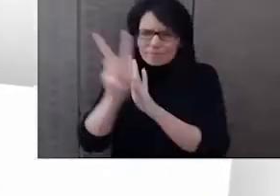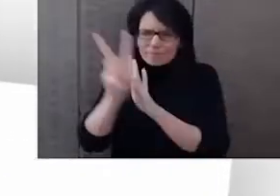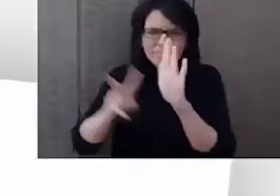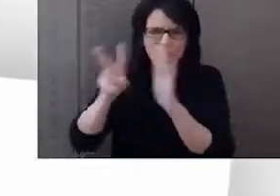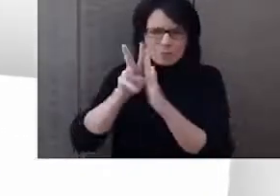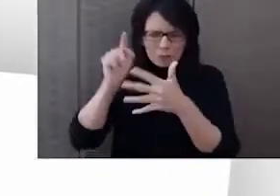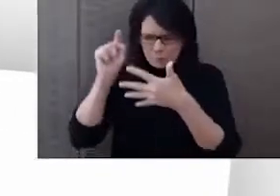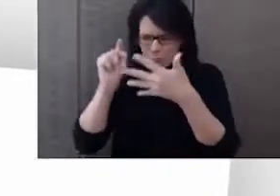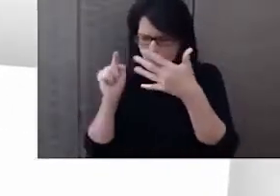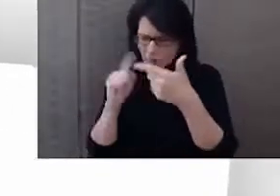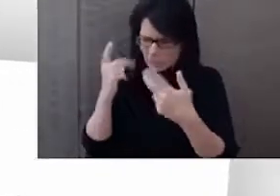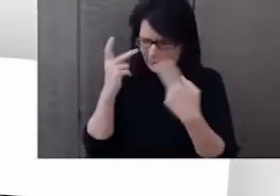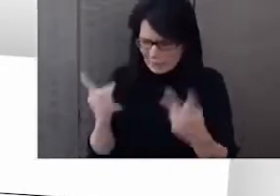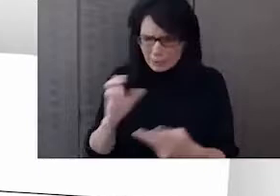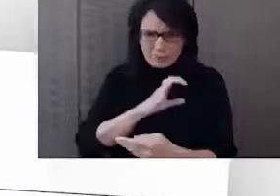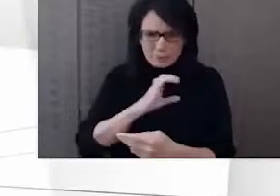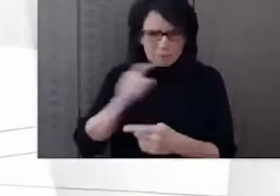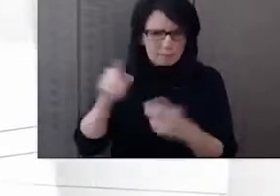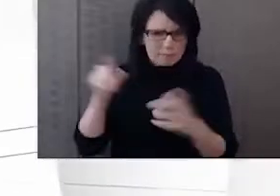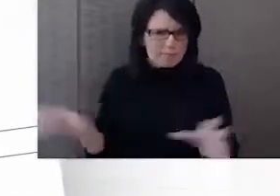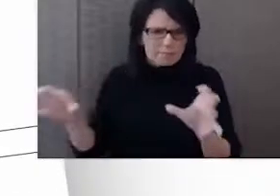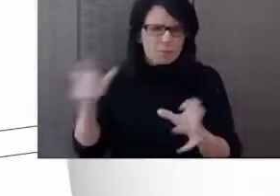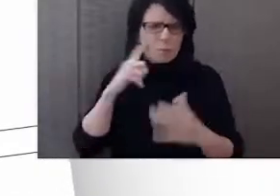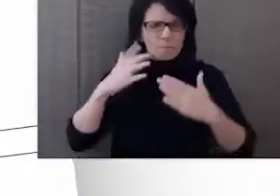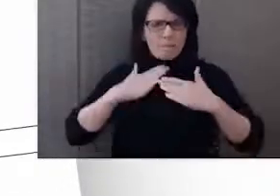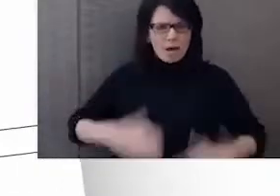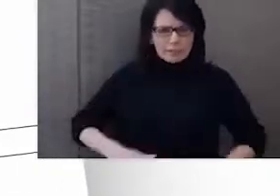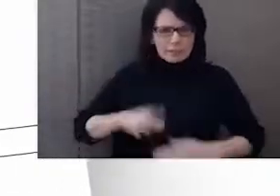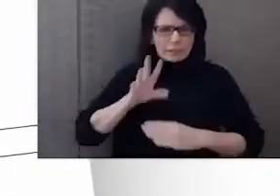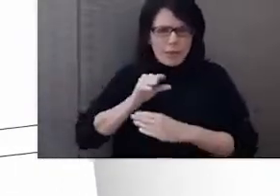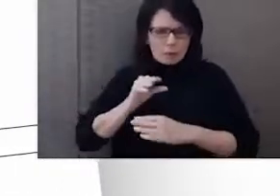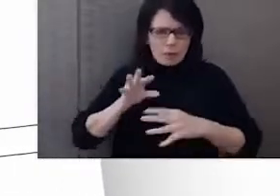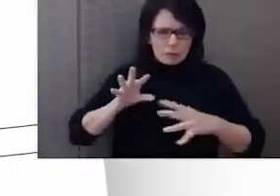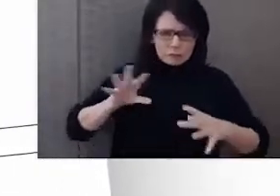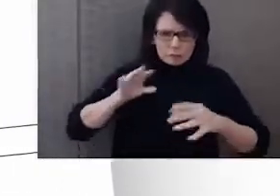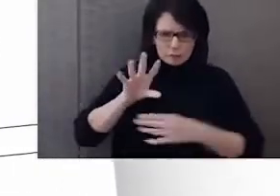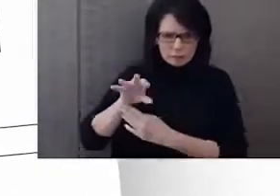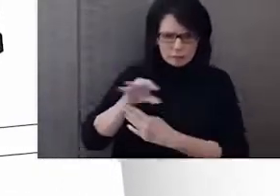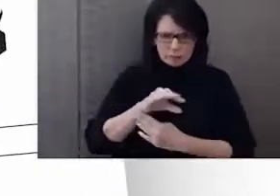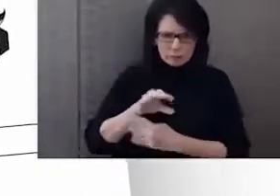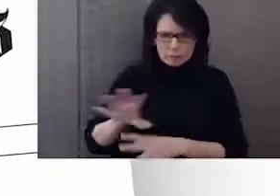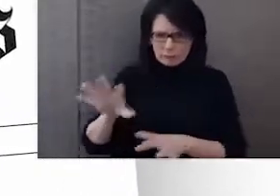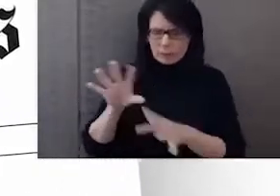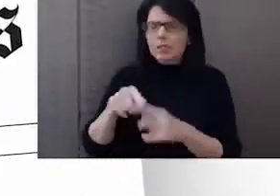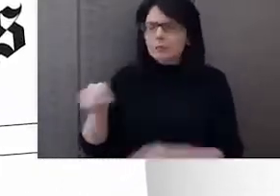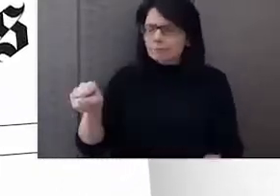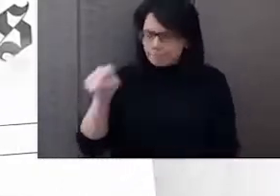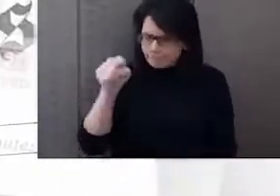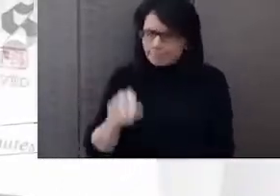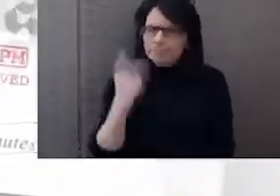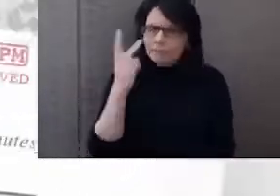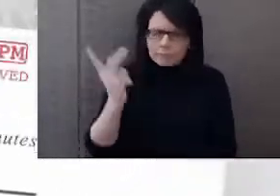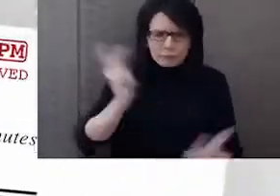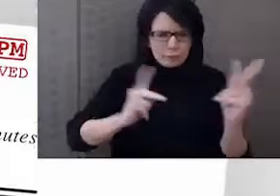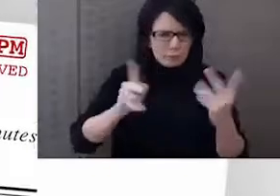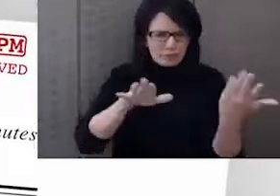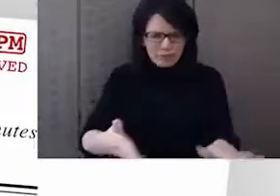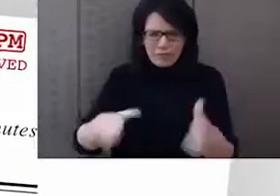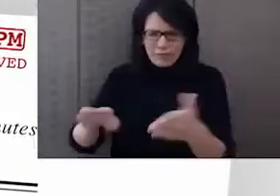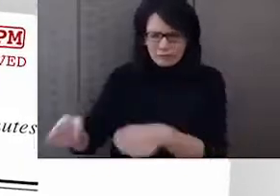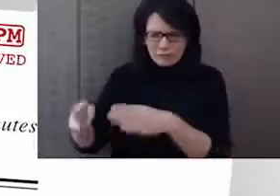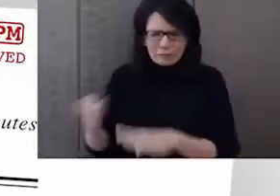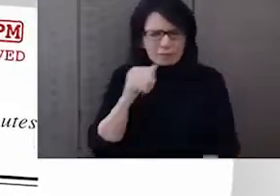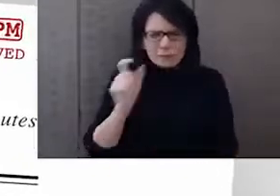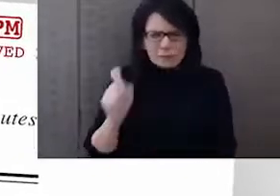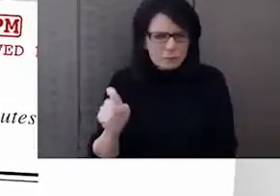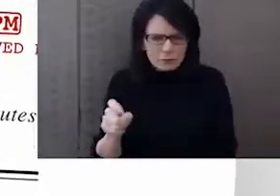Richards. This was so critical to our advocacy because they show that people are dying unnecessarily. It empowers the community, the mental health community,